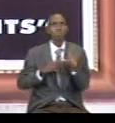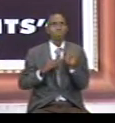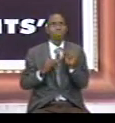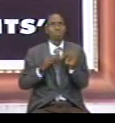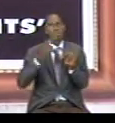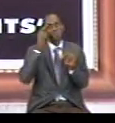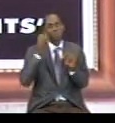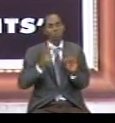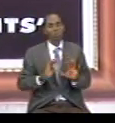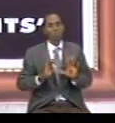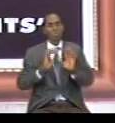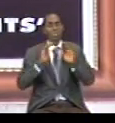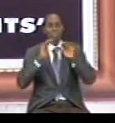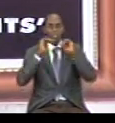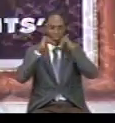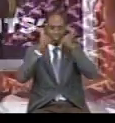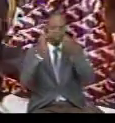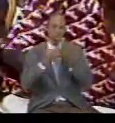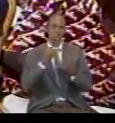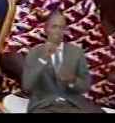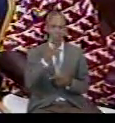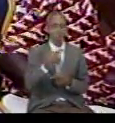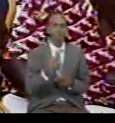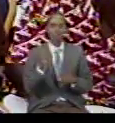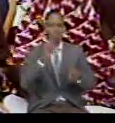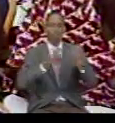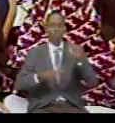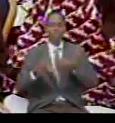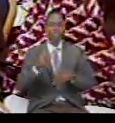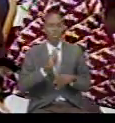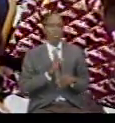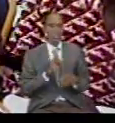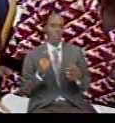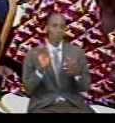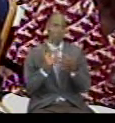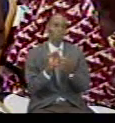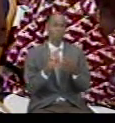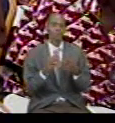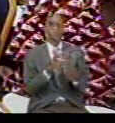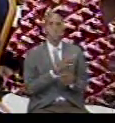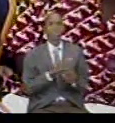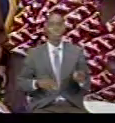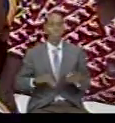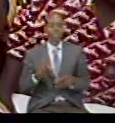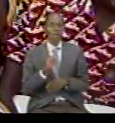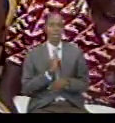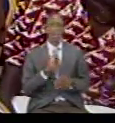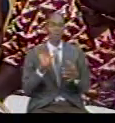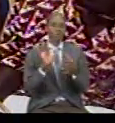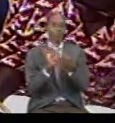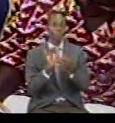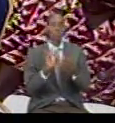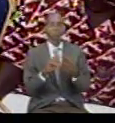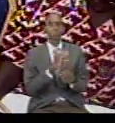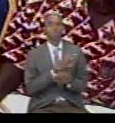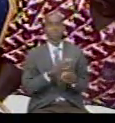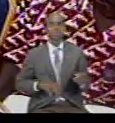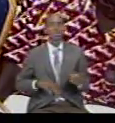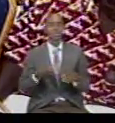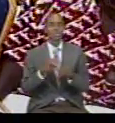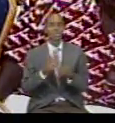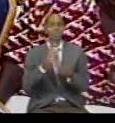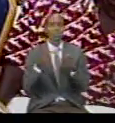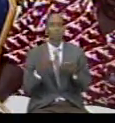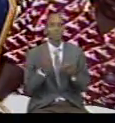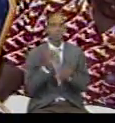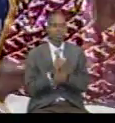Christ. Shame on you. I belong to Christ. I said, I belong to Christ. In the office, let them know